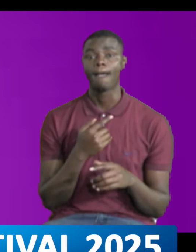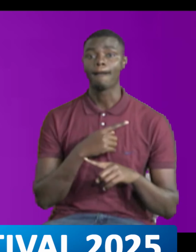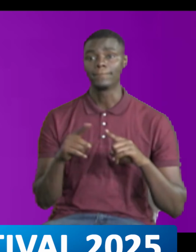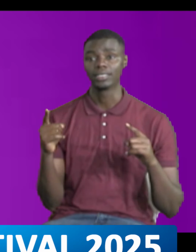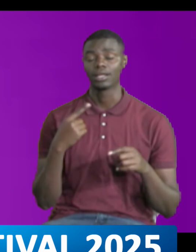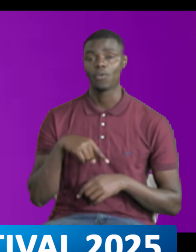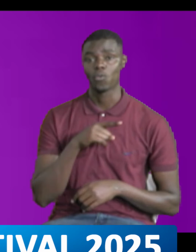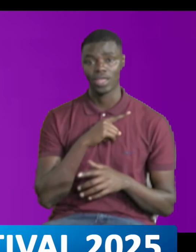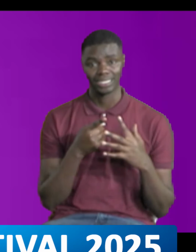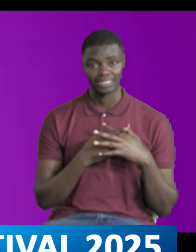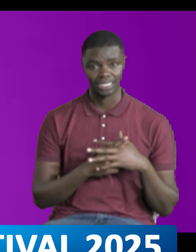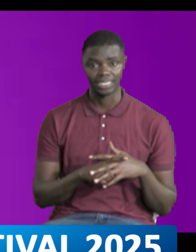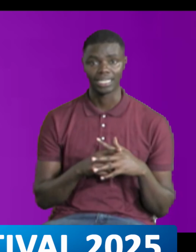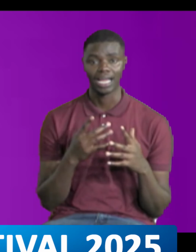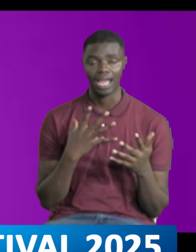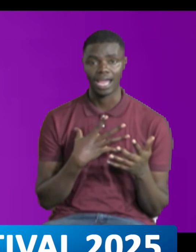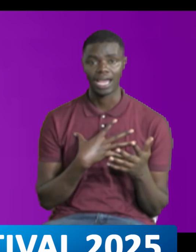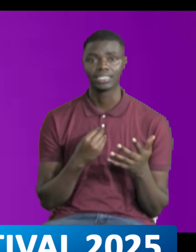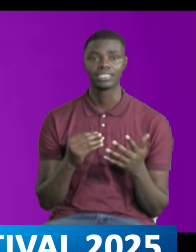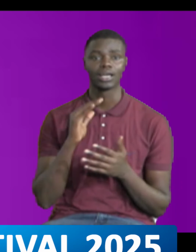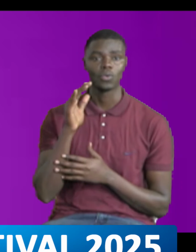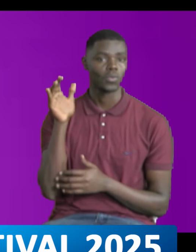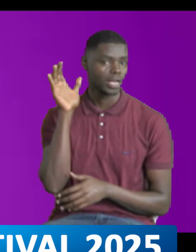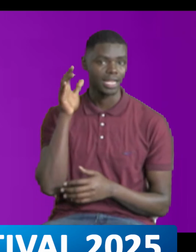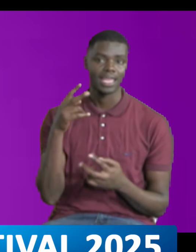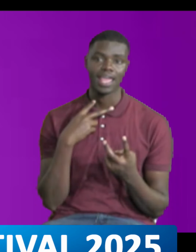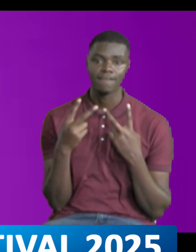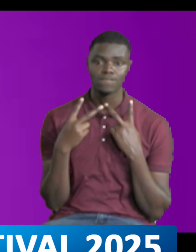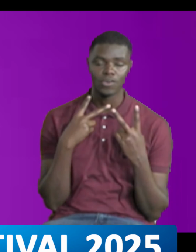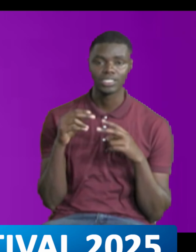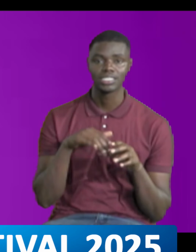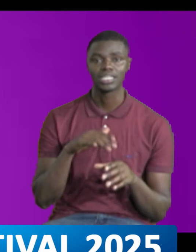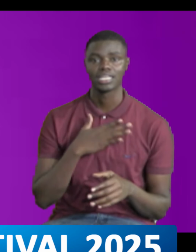we are starting, and they definitely will hear voices